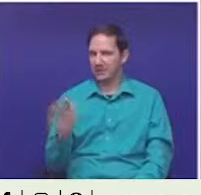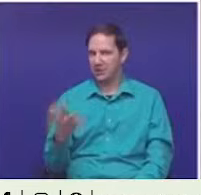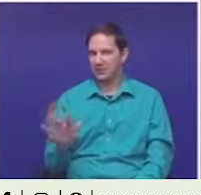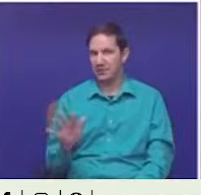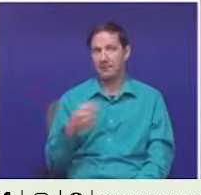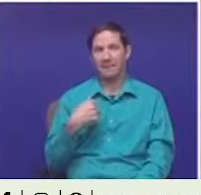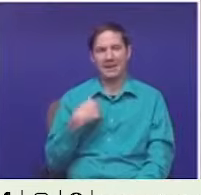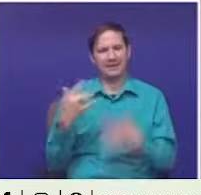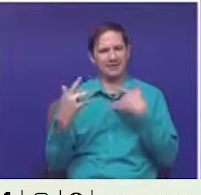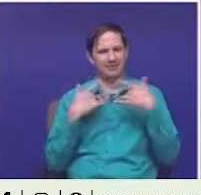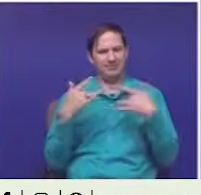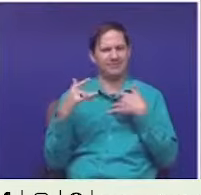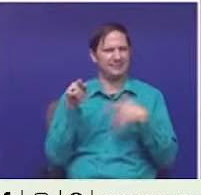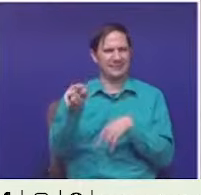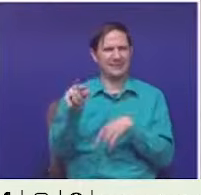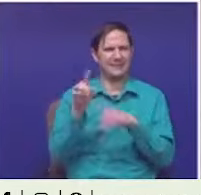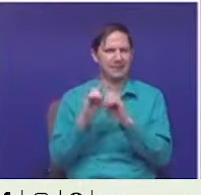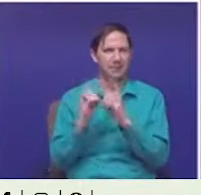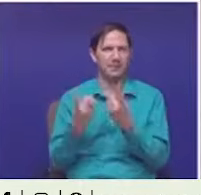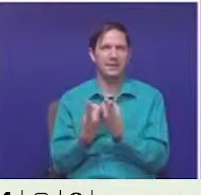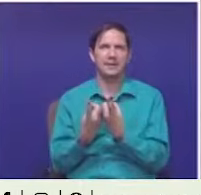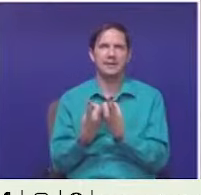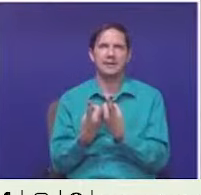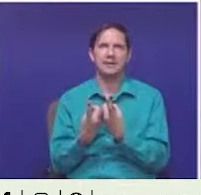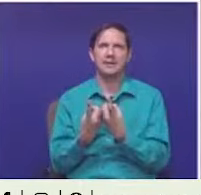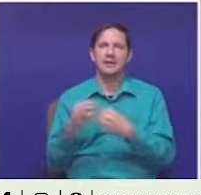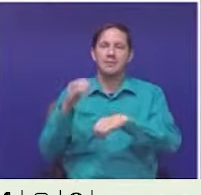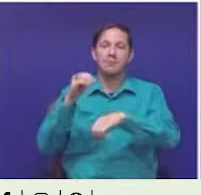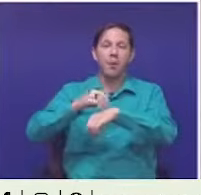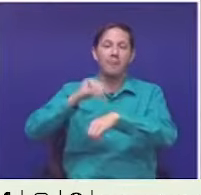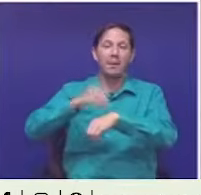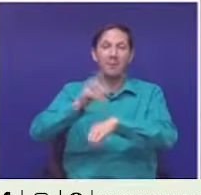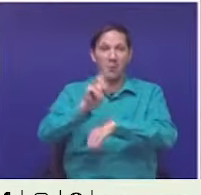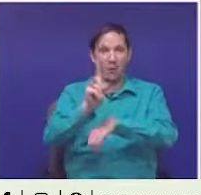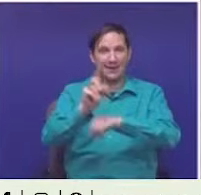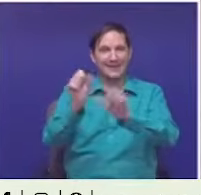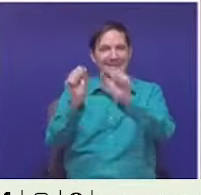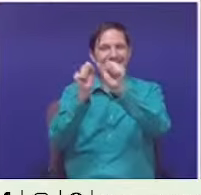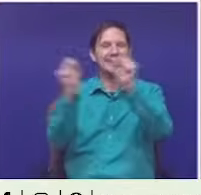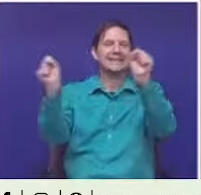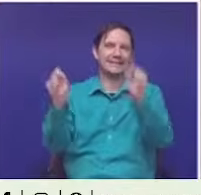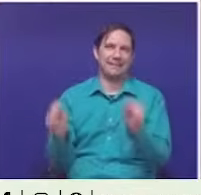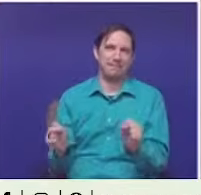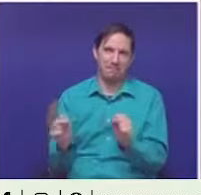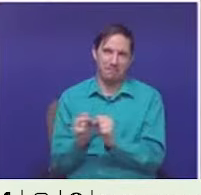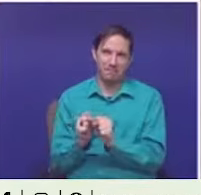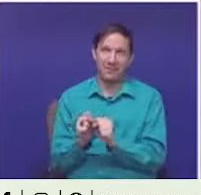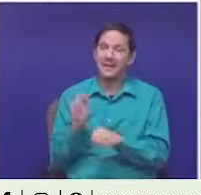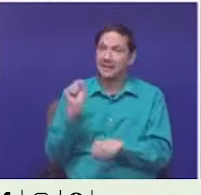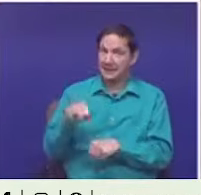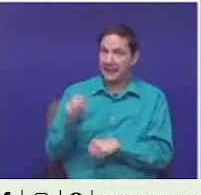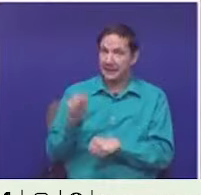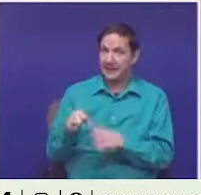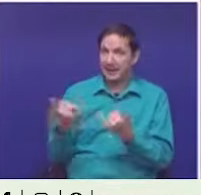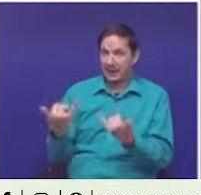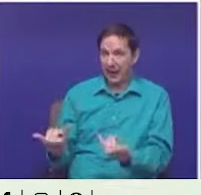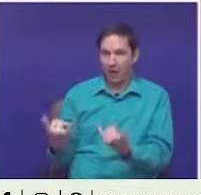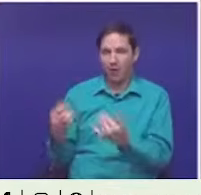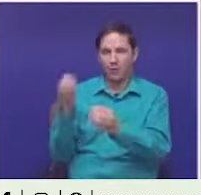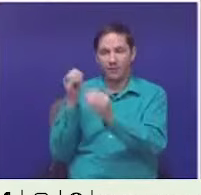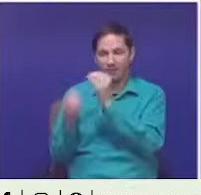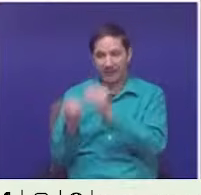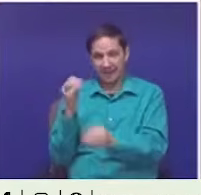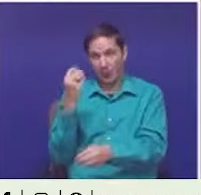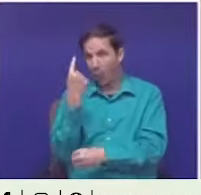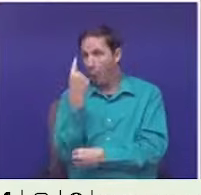the department is that the problems are systematic. Yes, we can resolve the issue of the breakdown in the